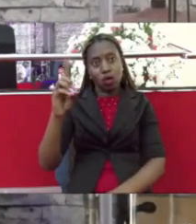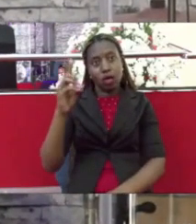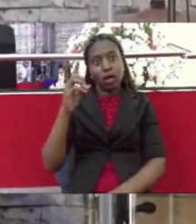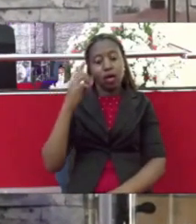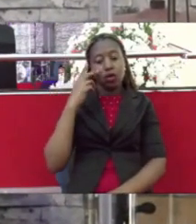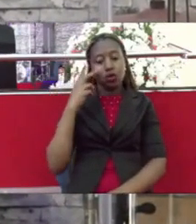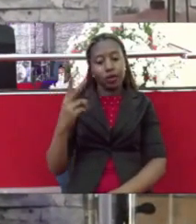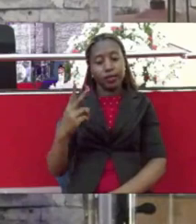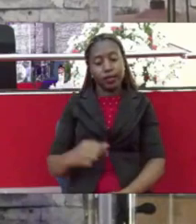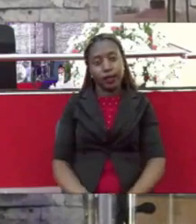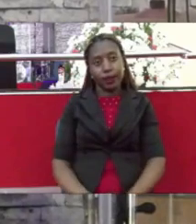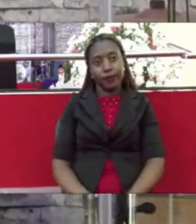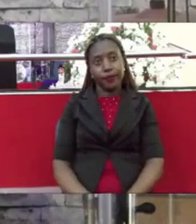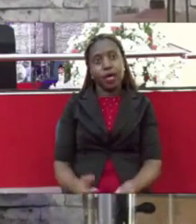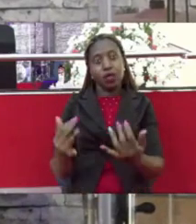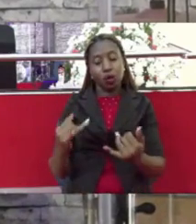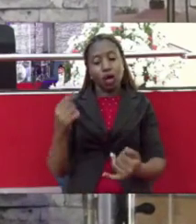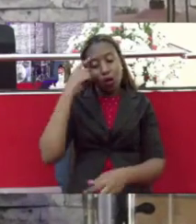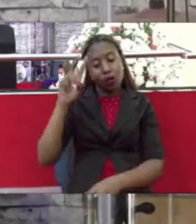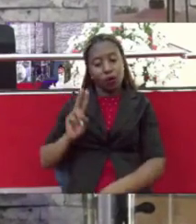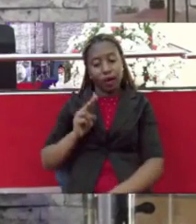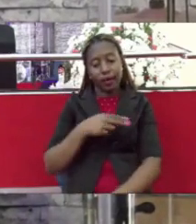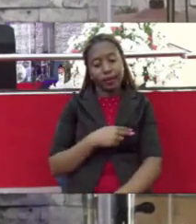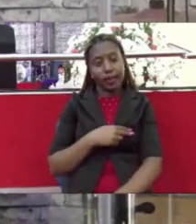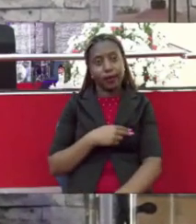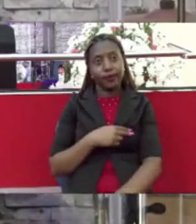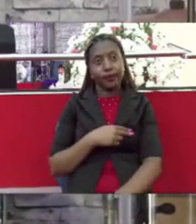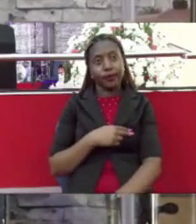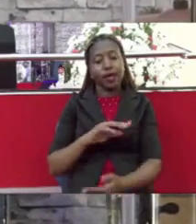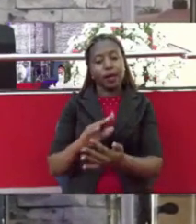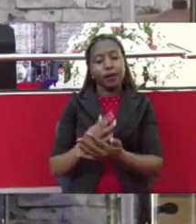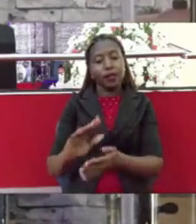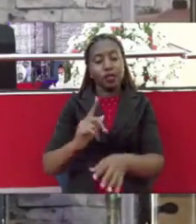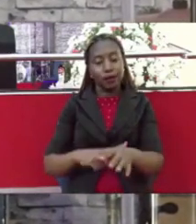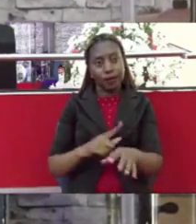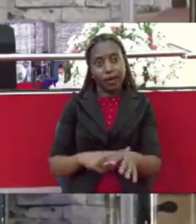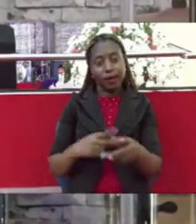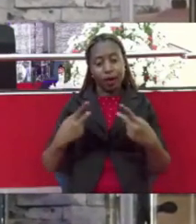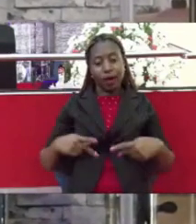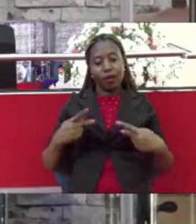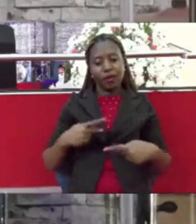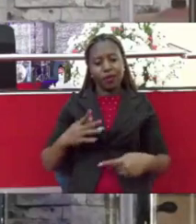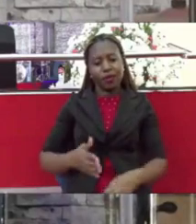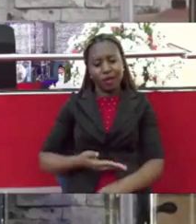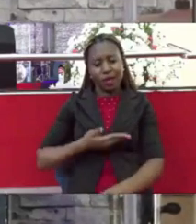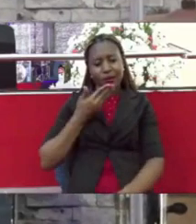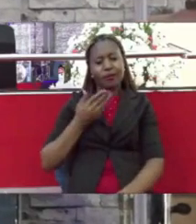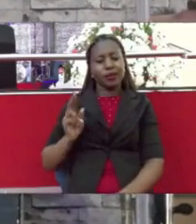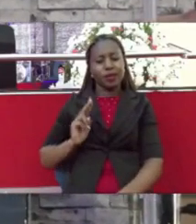ikaweze kuonekana. So even for us, hata kwetu sisi, sometimes even when people provoke us, wakati